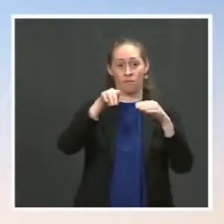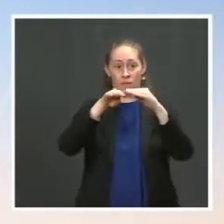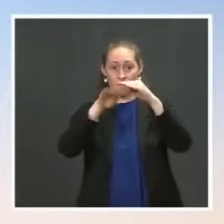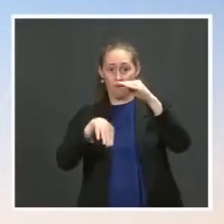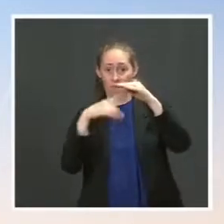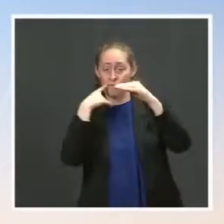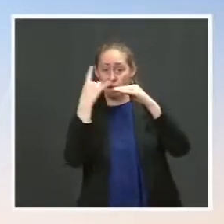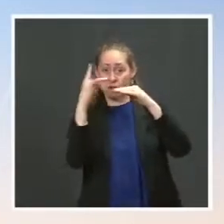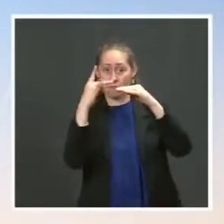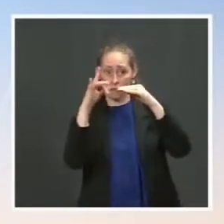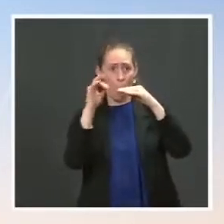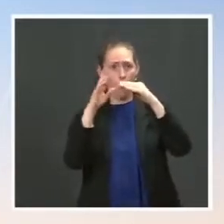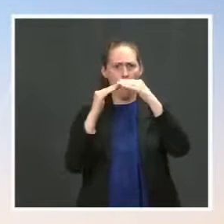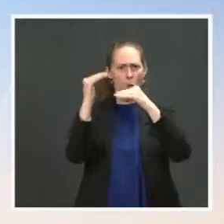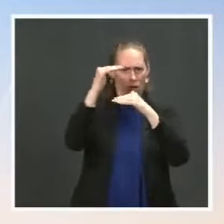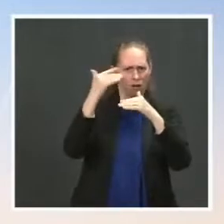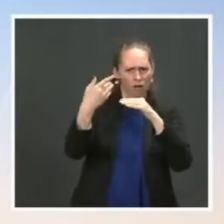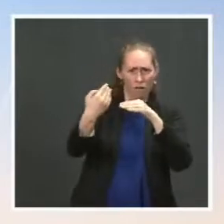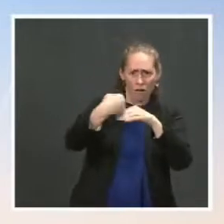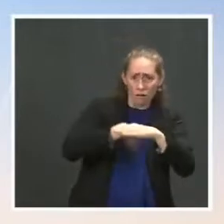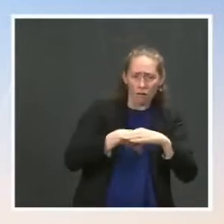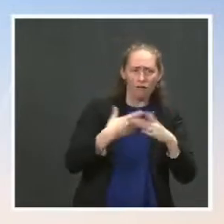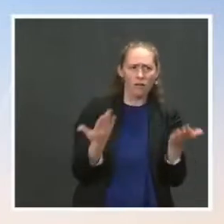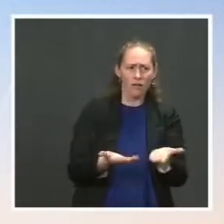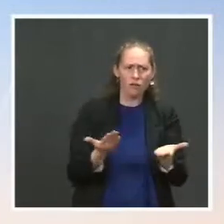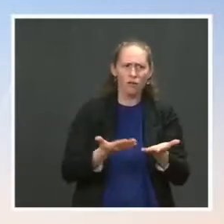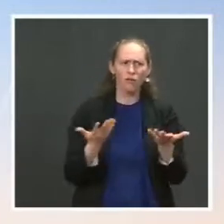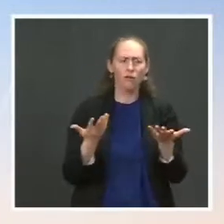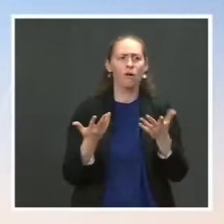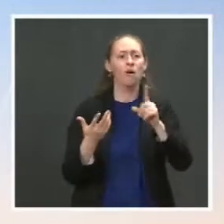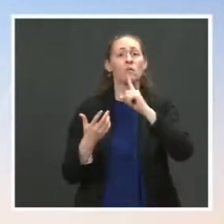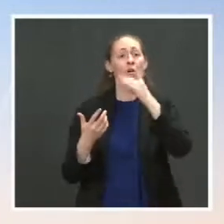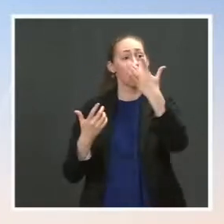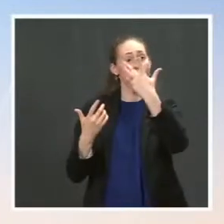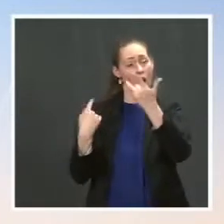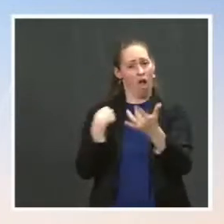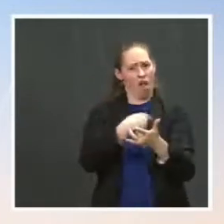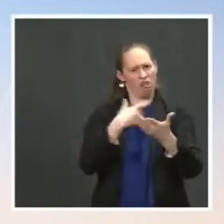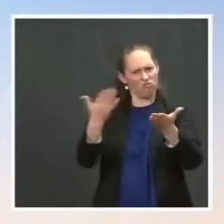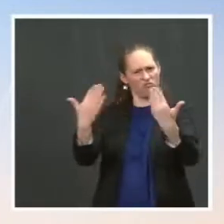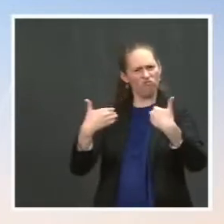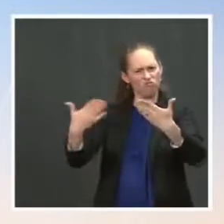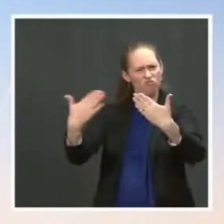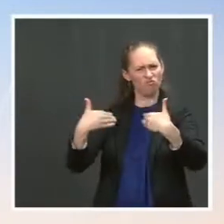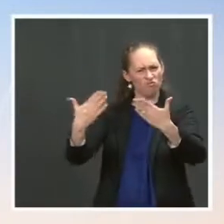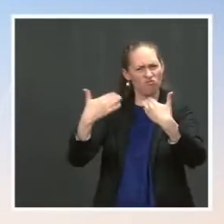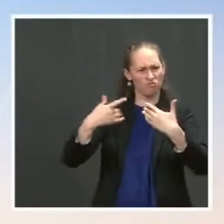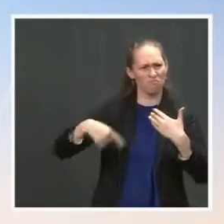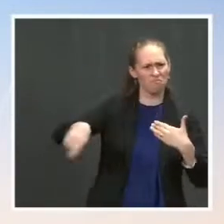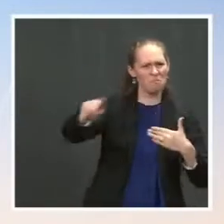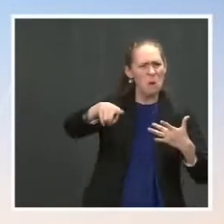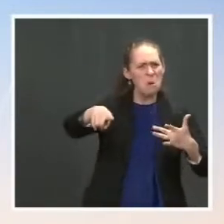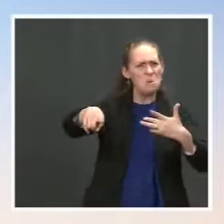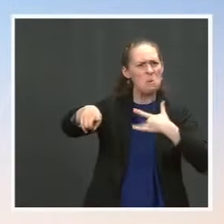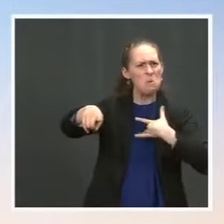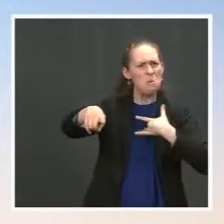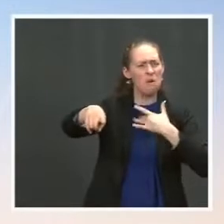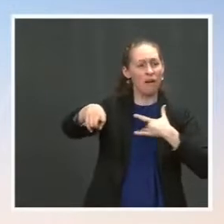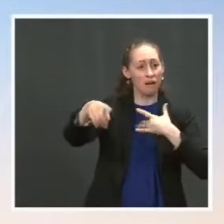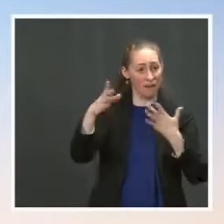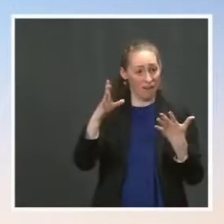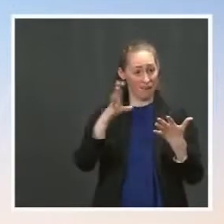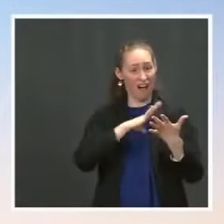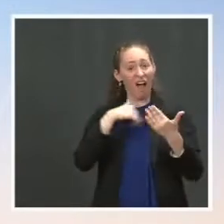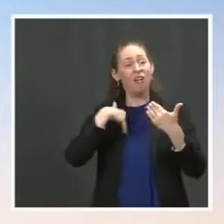I would say, one, our the reason for accepting these children is that we feel it is not the humane step to send